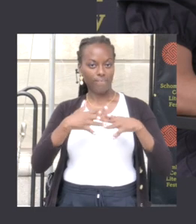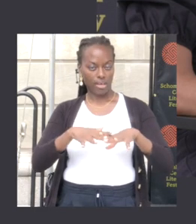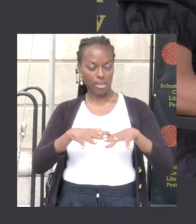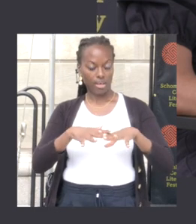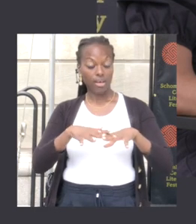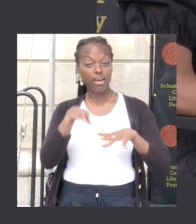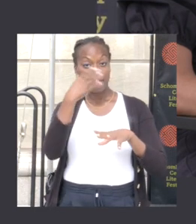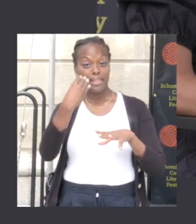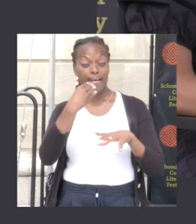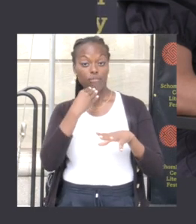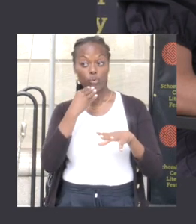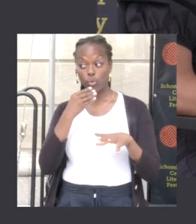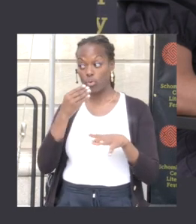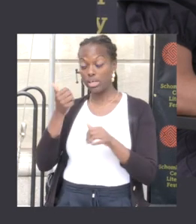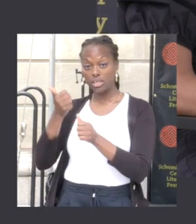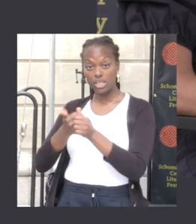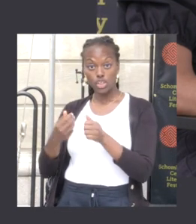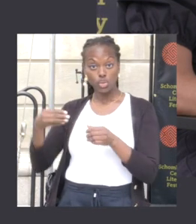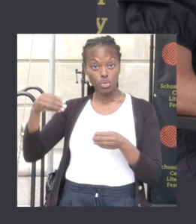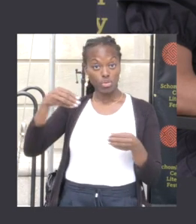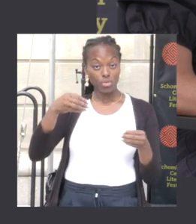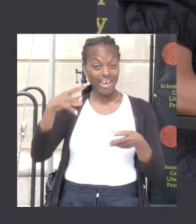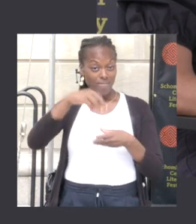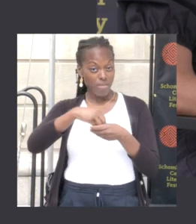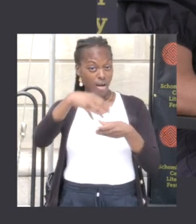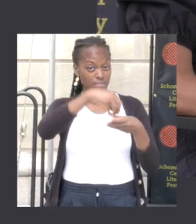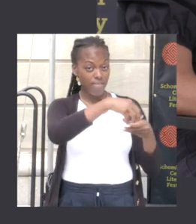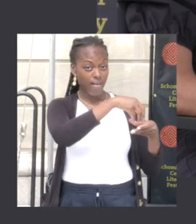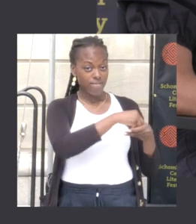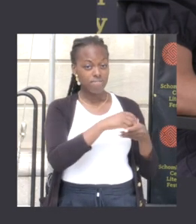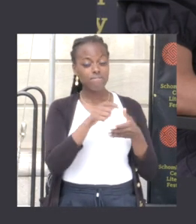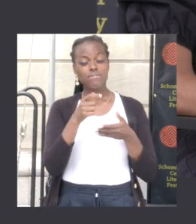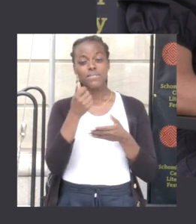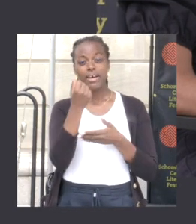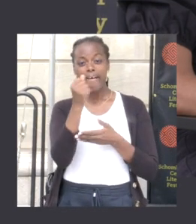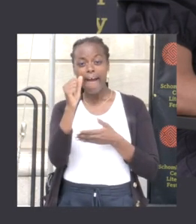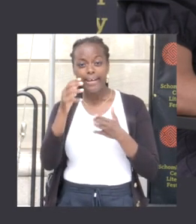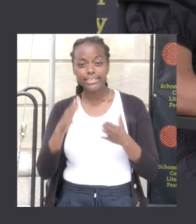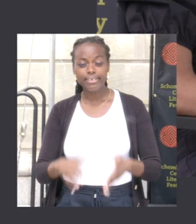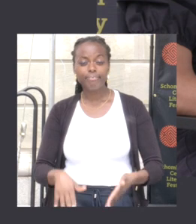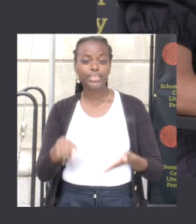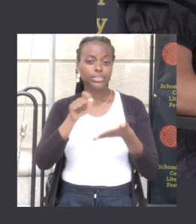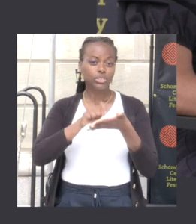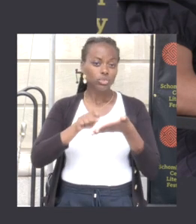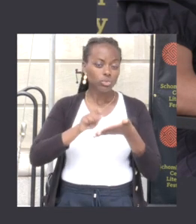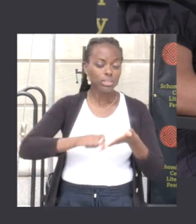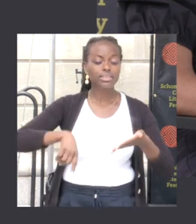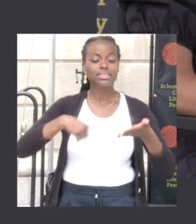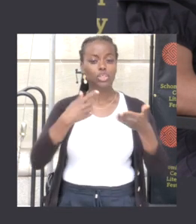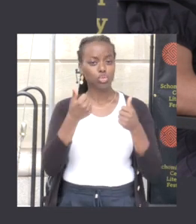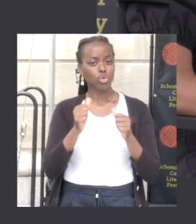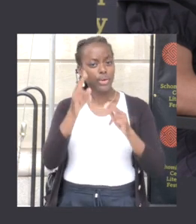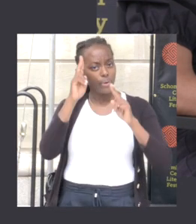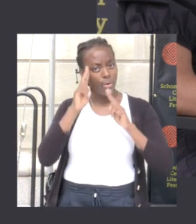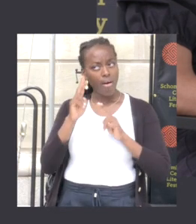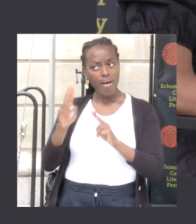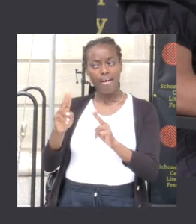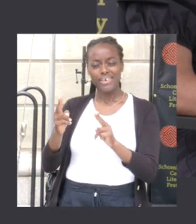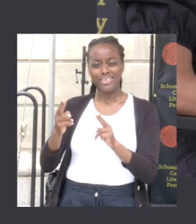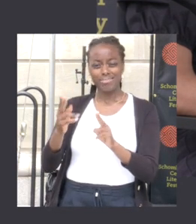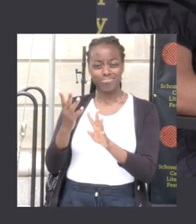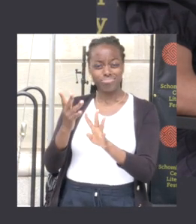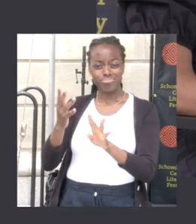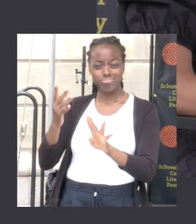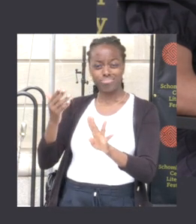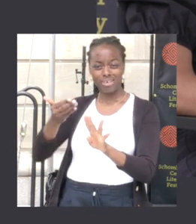contributors, whether chefs, artists, activists, scholars, journalists, or poets, seek to honor a pantheon of revered ancestors. We